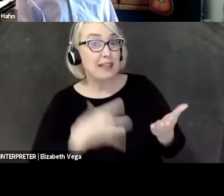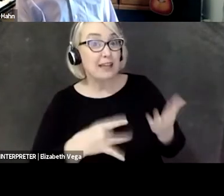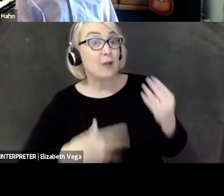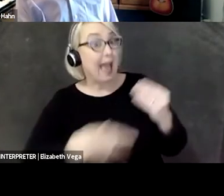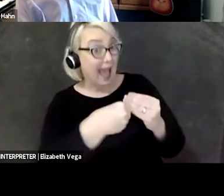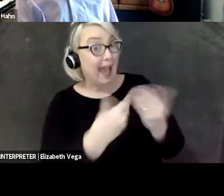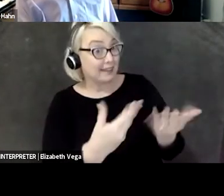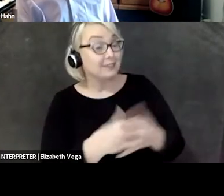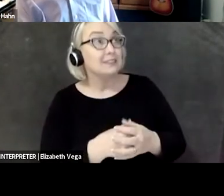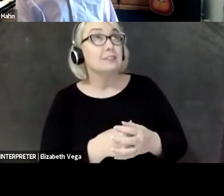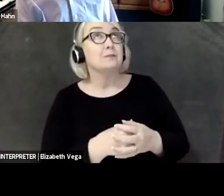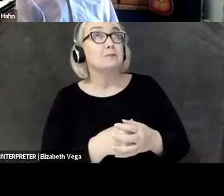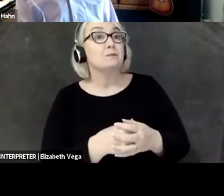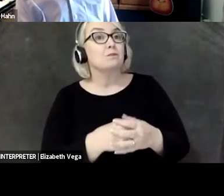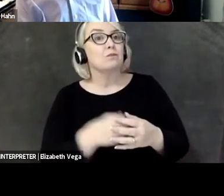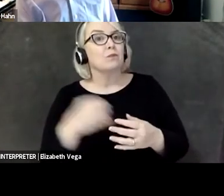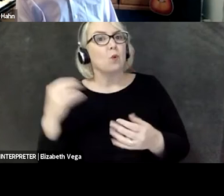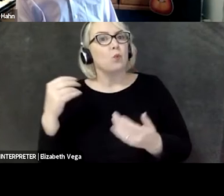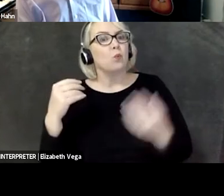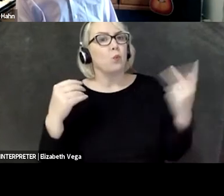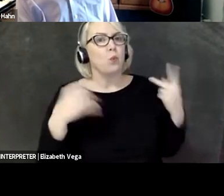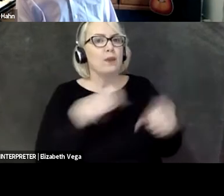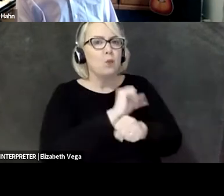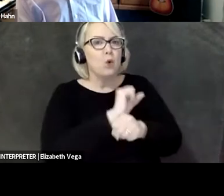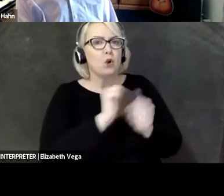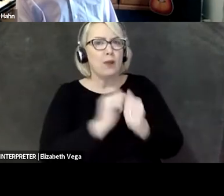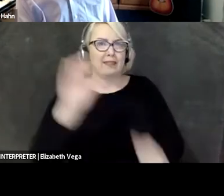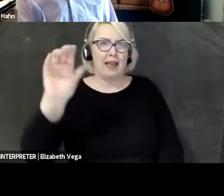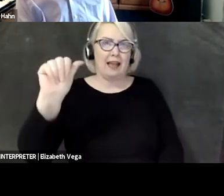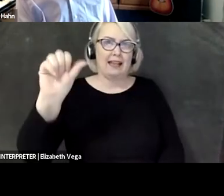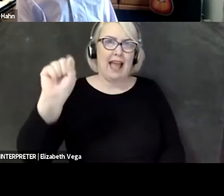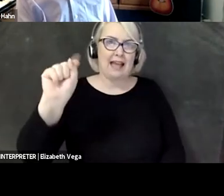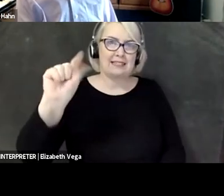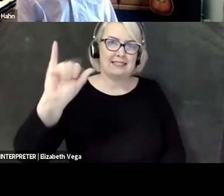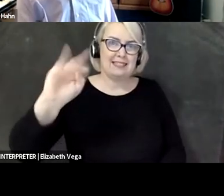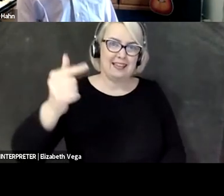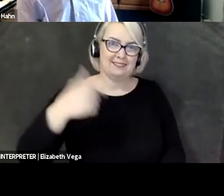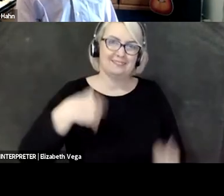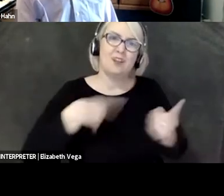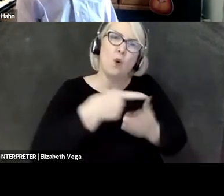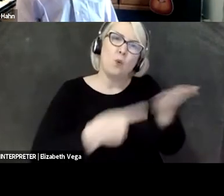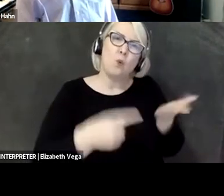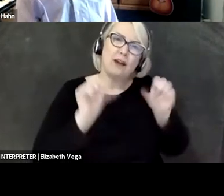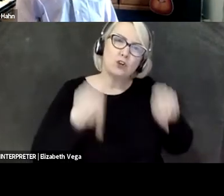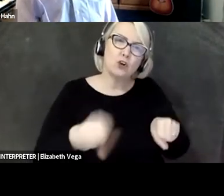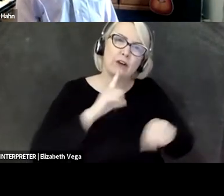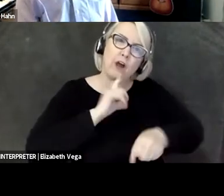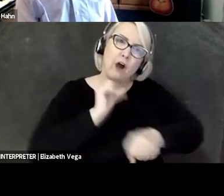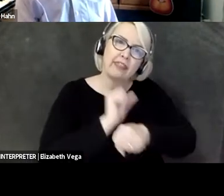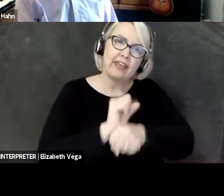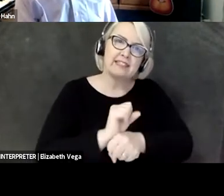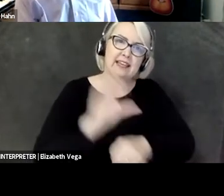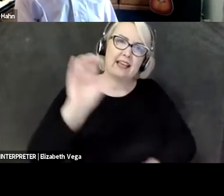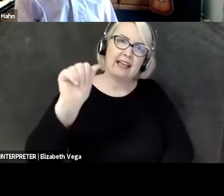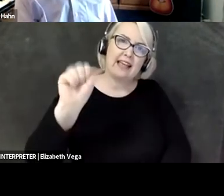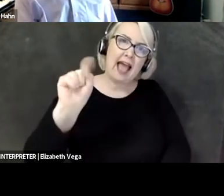also, we work with casting as far as what authentic casting could be based on the content of the project, also based